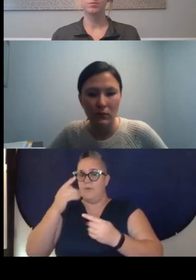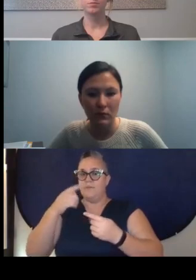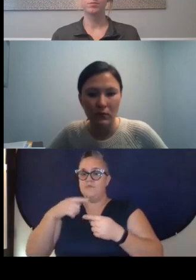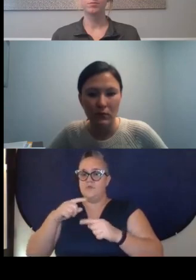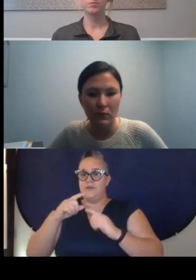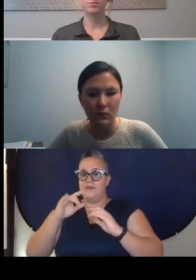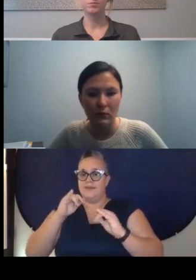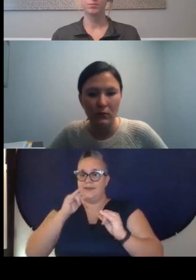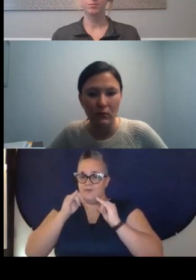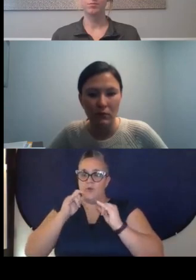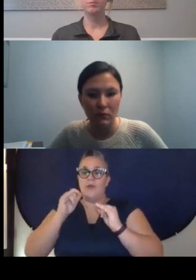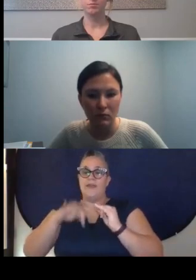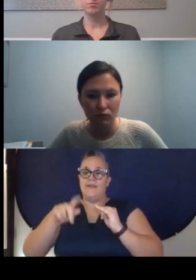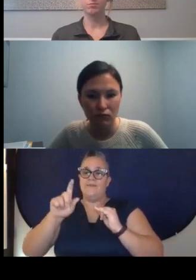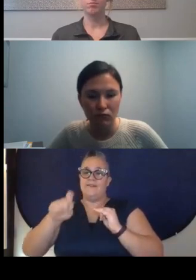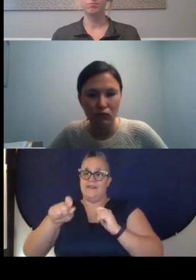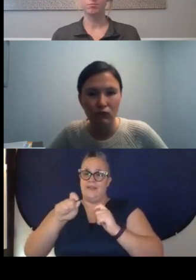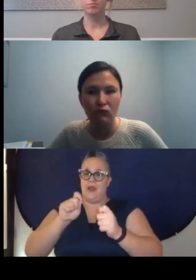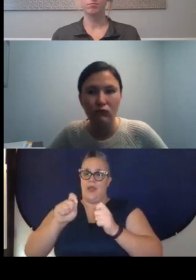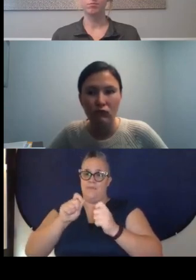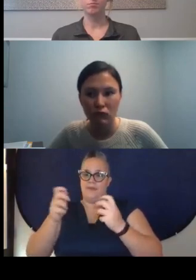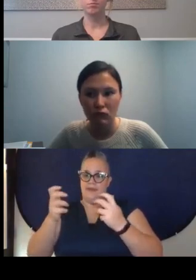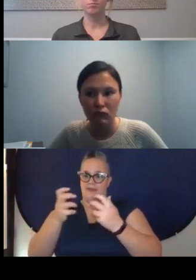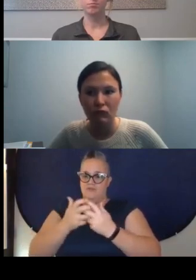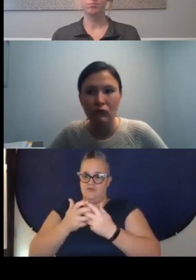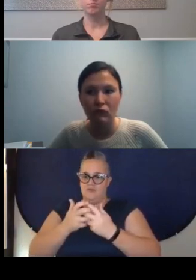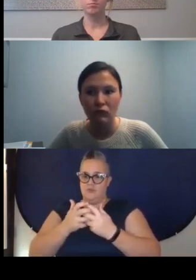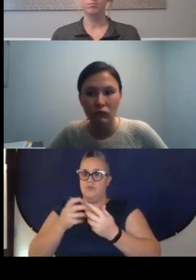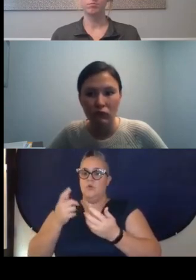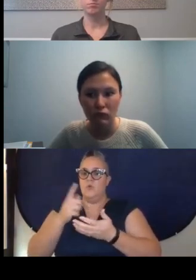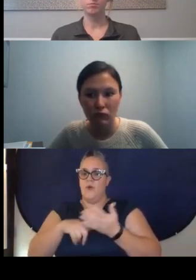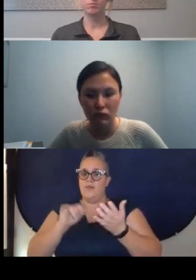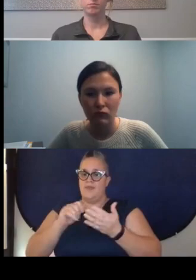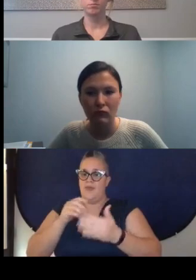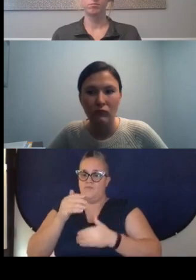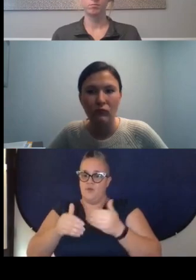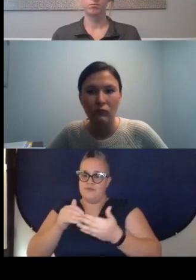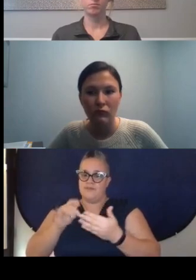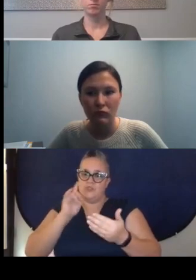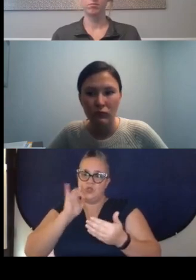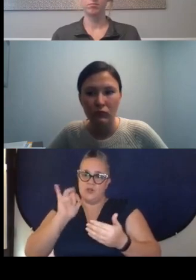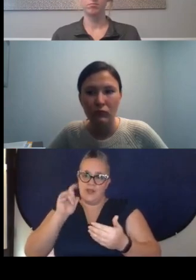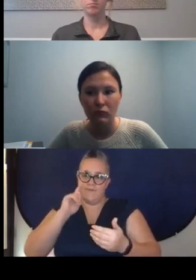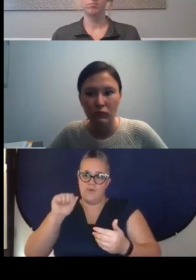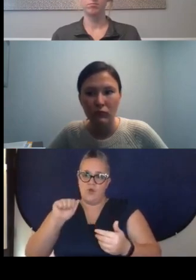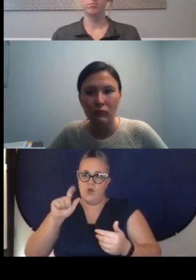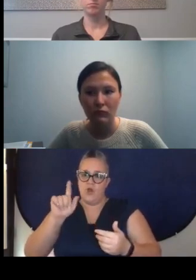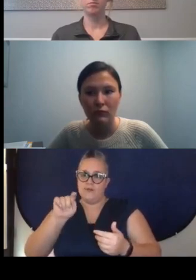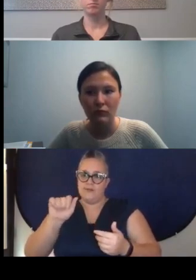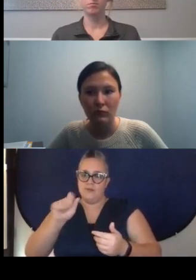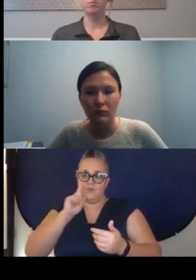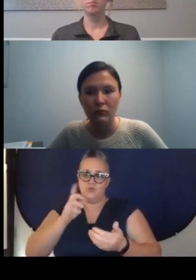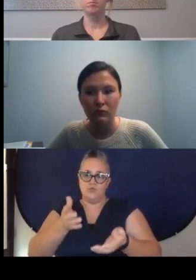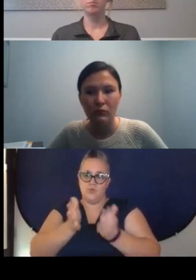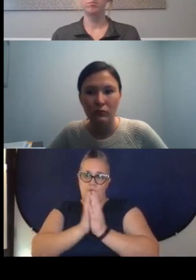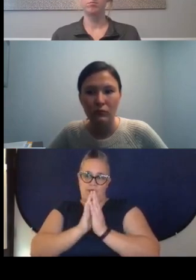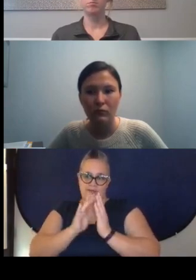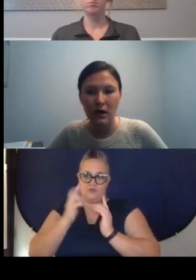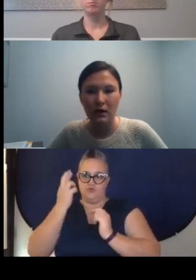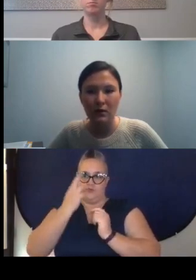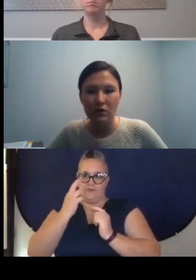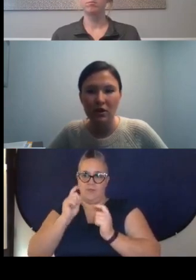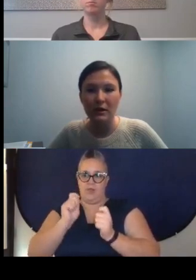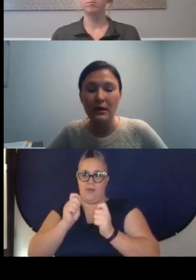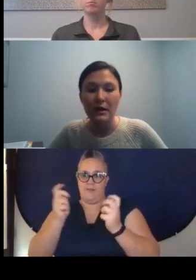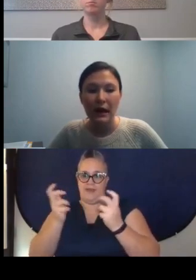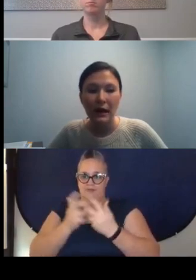for an accommodation. And then it asked a little bit more about what the process is at Alta to request a reasonable accommodation. Mm-hmm.